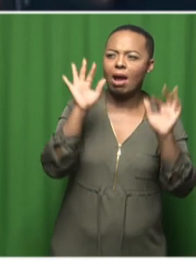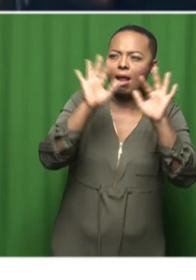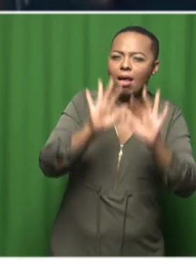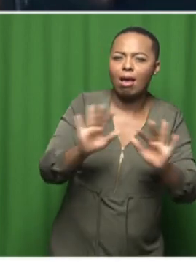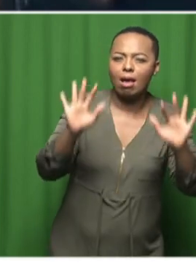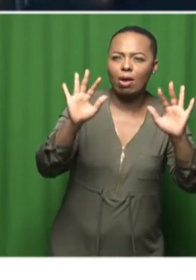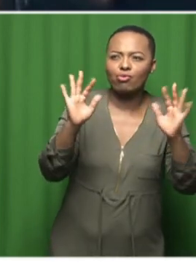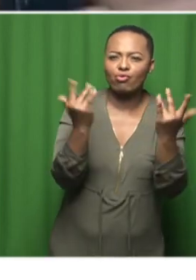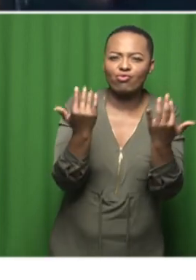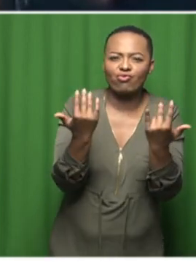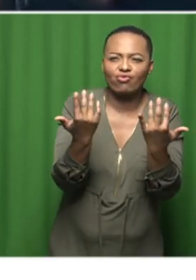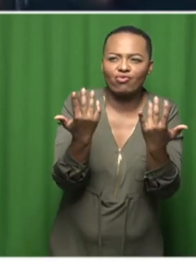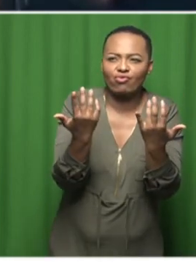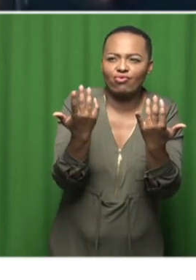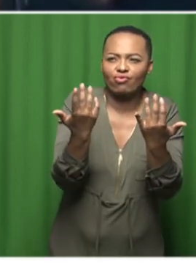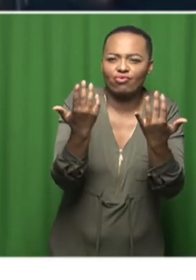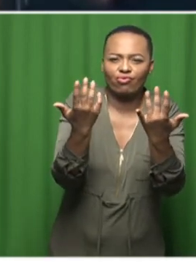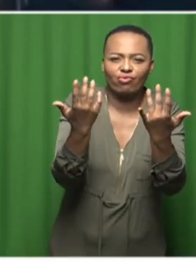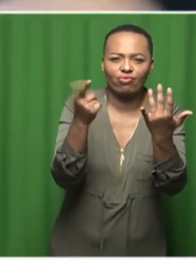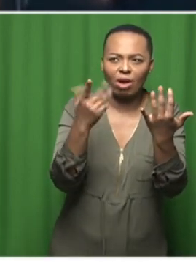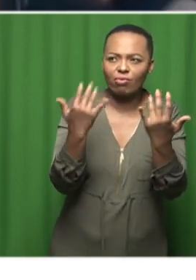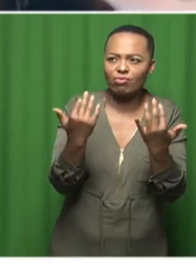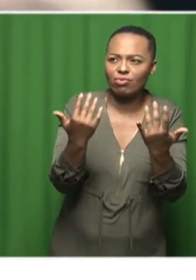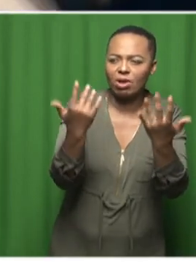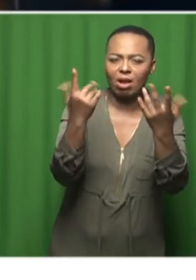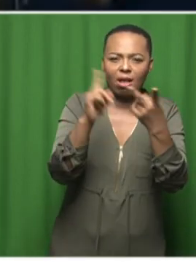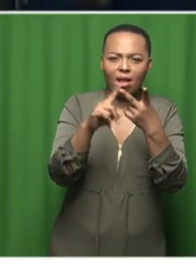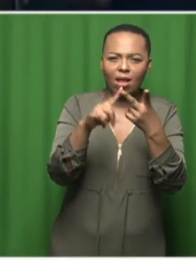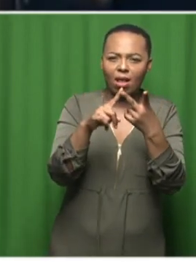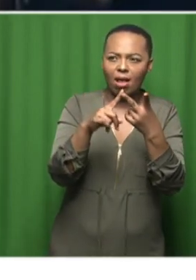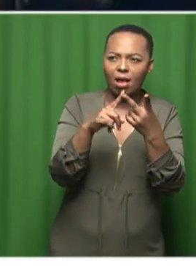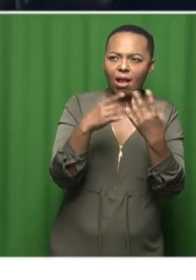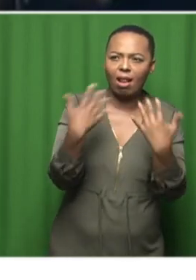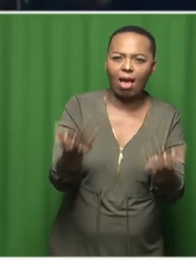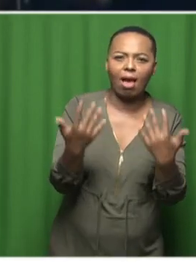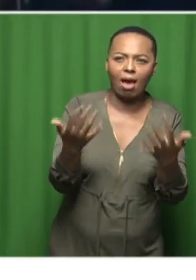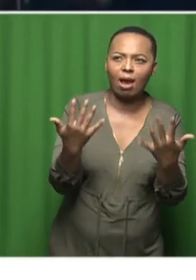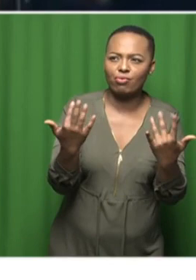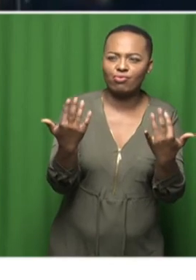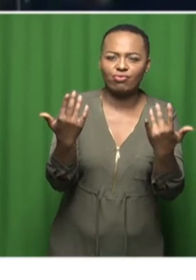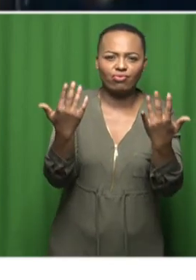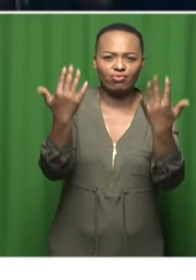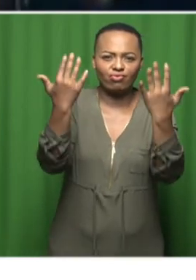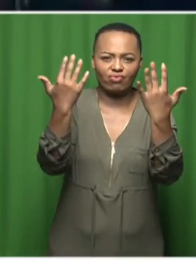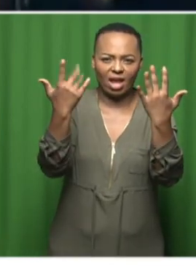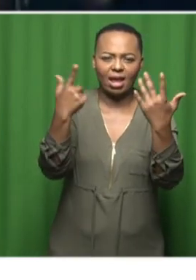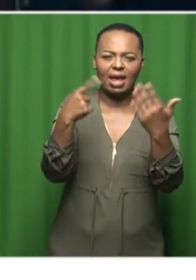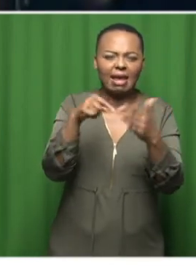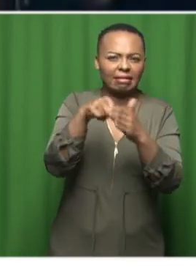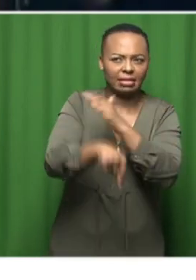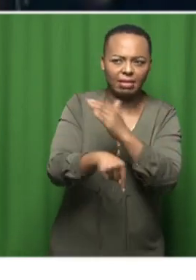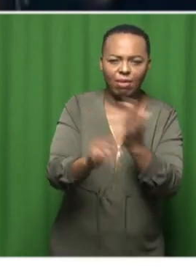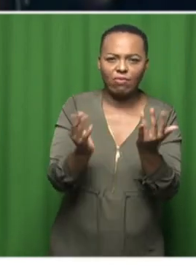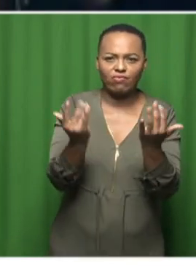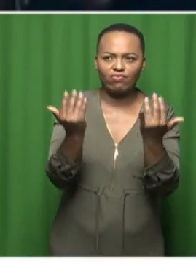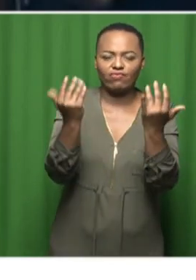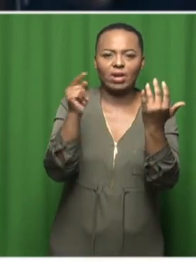can do pale greens and sage greens and emeralds and stuff. So I think it's the what you see as the